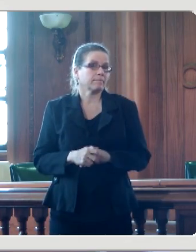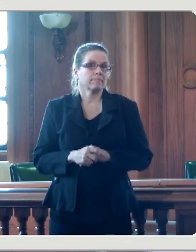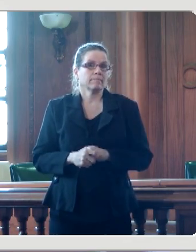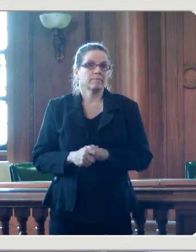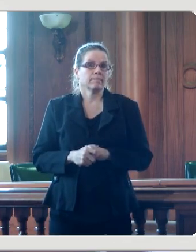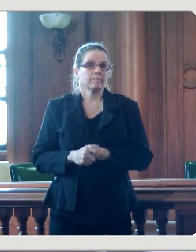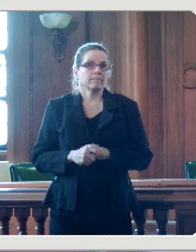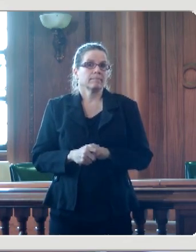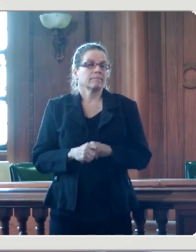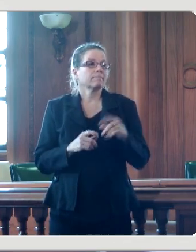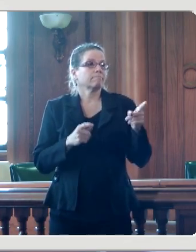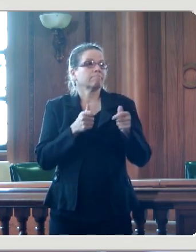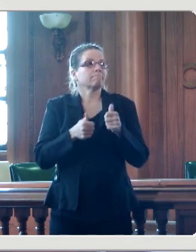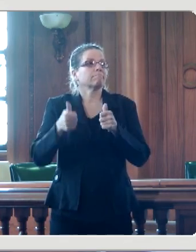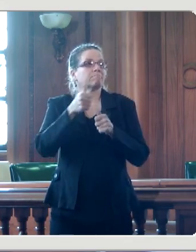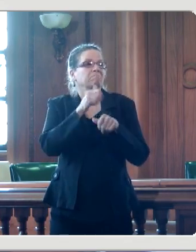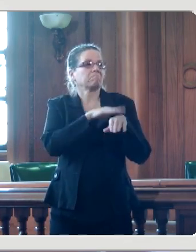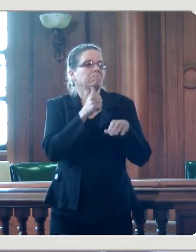Springfield, Cheryl Clapper.